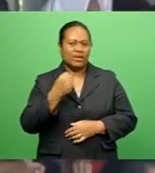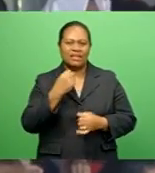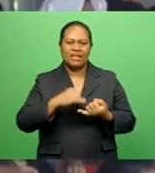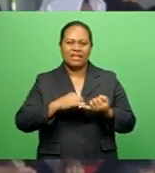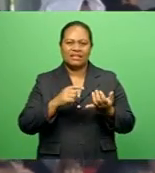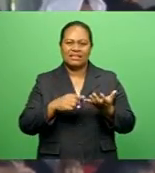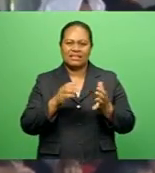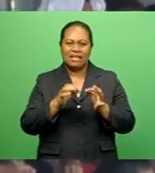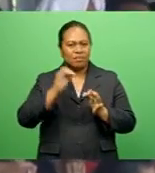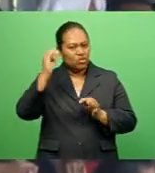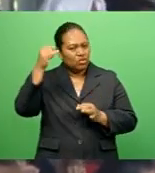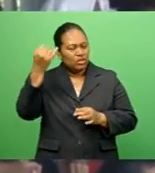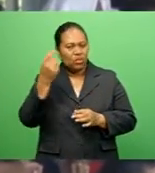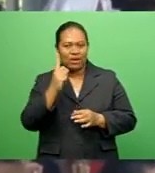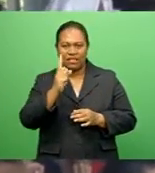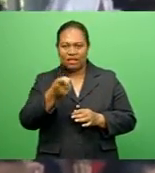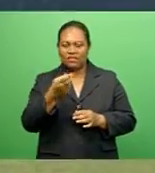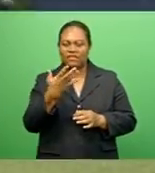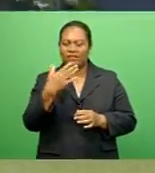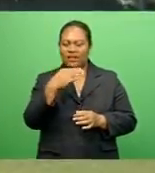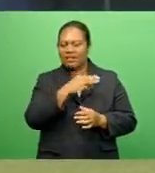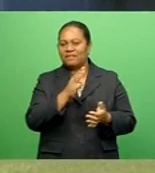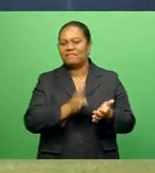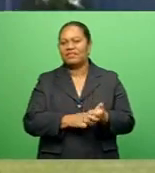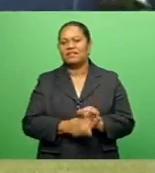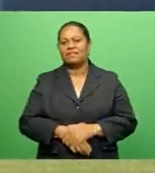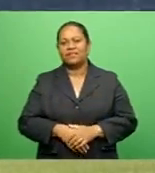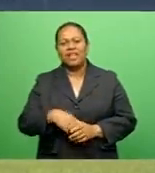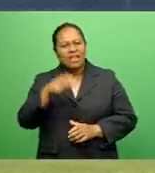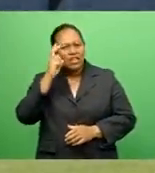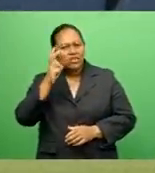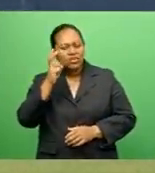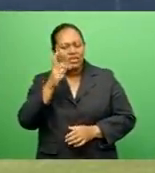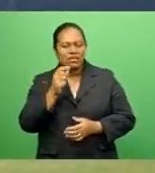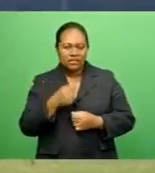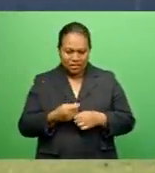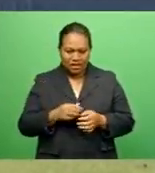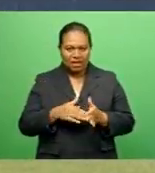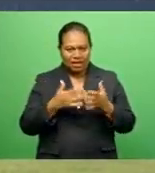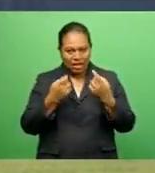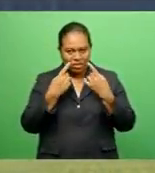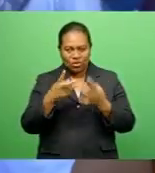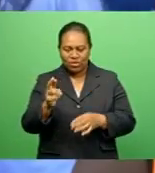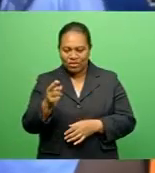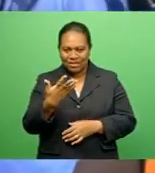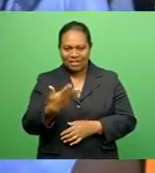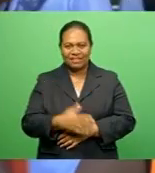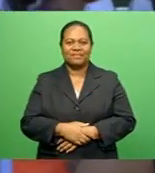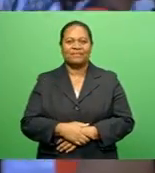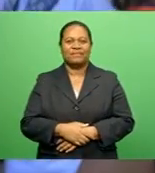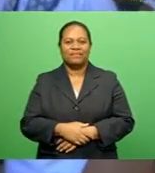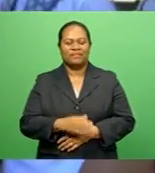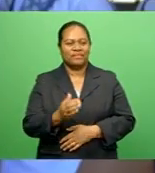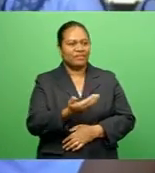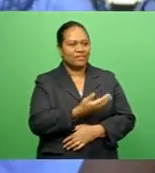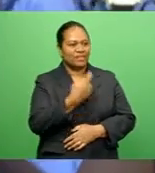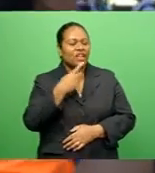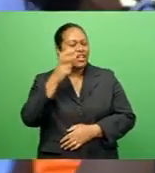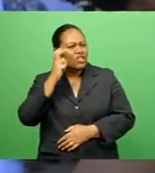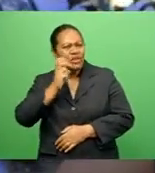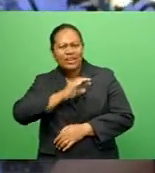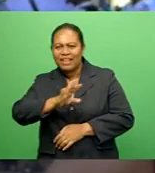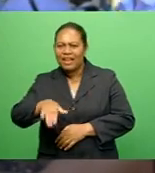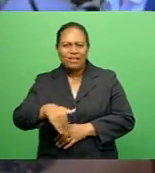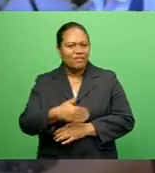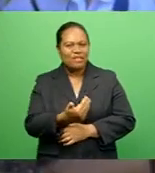girls 1,500 meters event. She says her training has paid off. I always train in the morning for 1